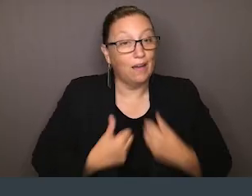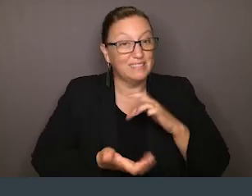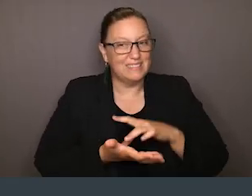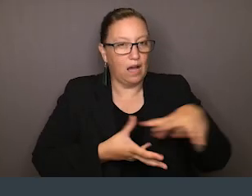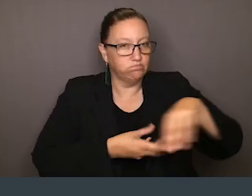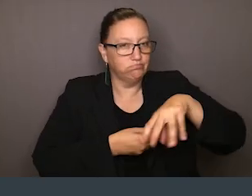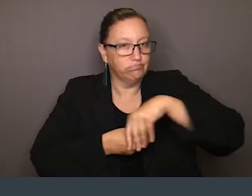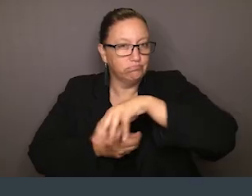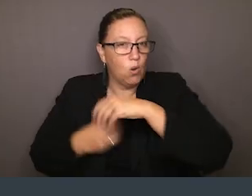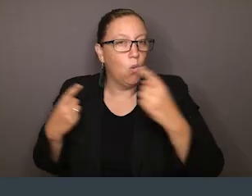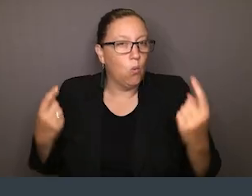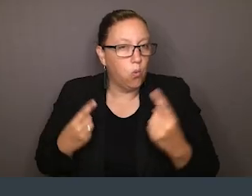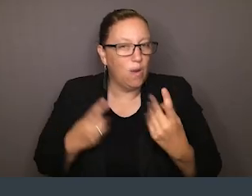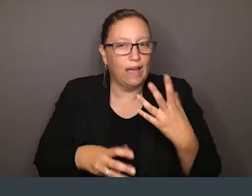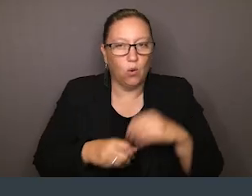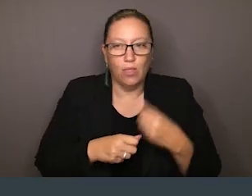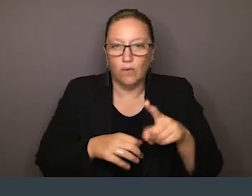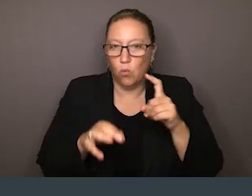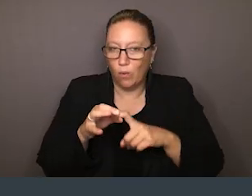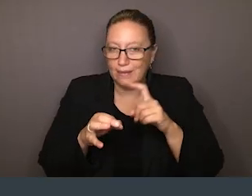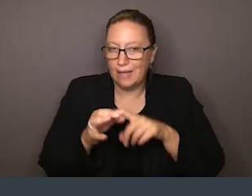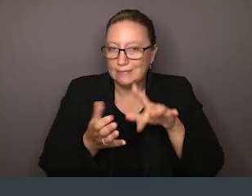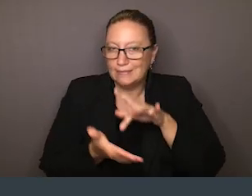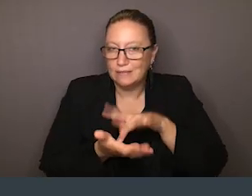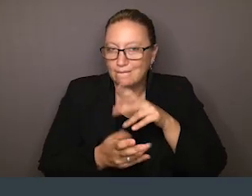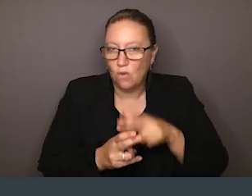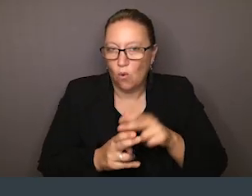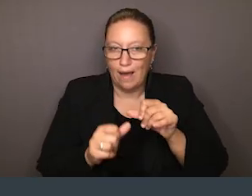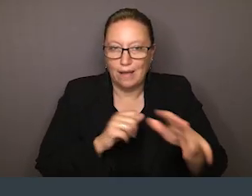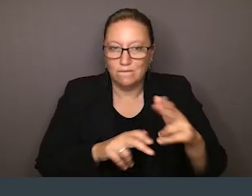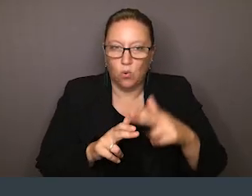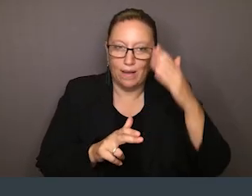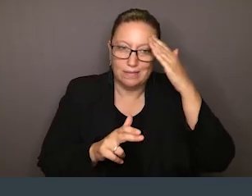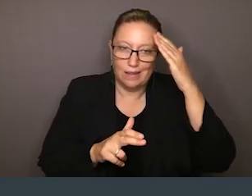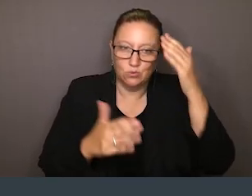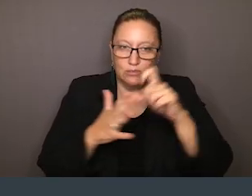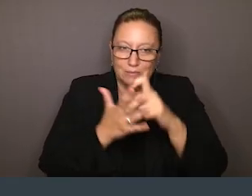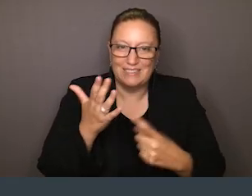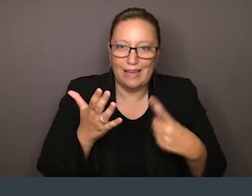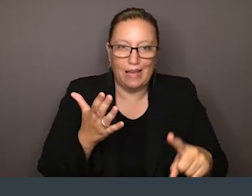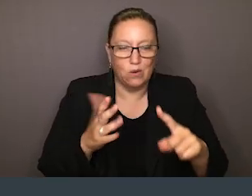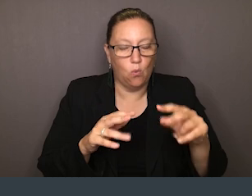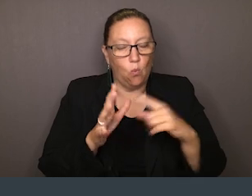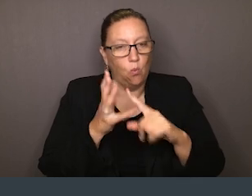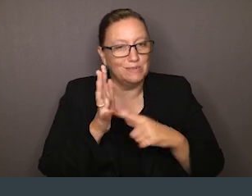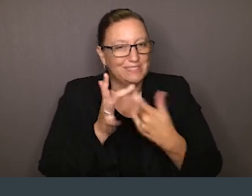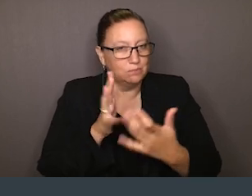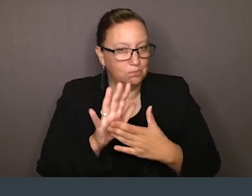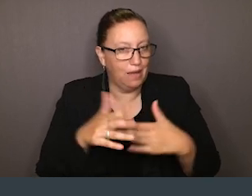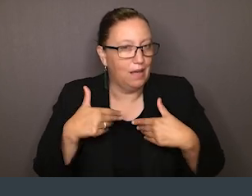centre, including, for example, the Queensland Centre of Excellence in Intellectual Disability and Autism Health,